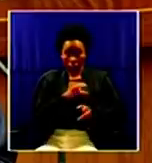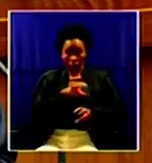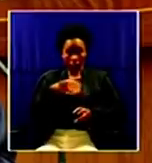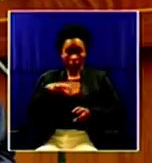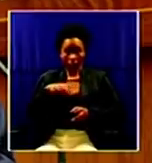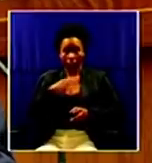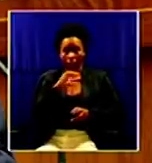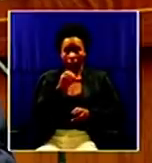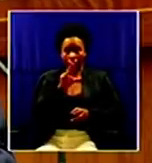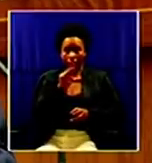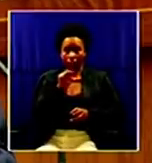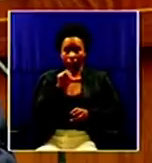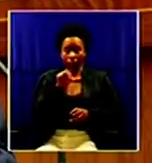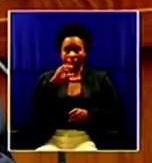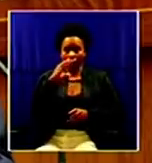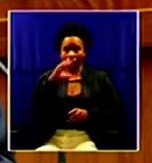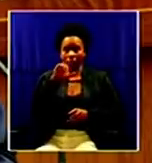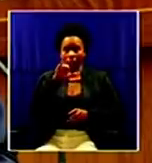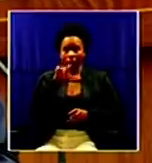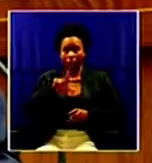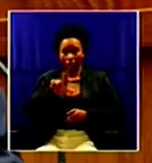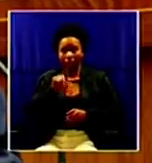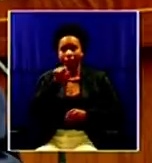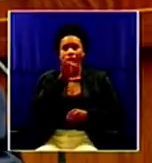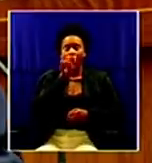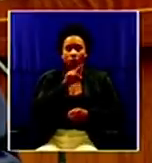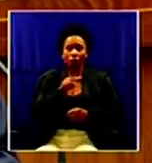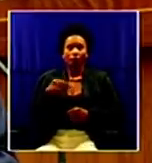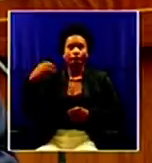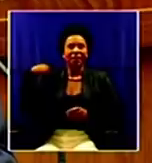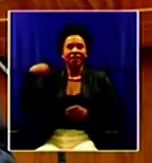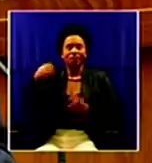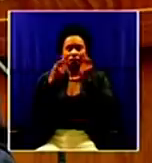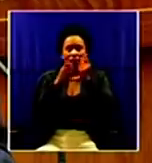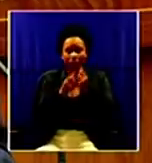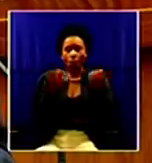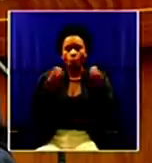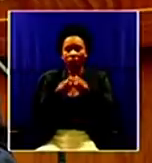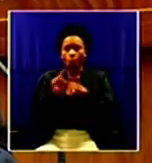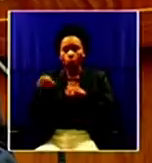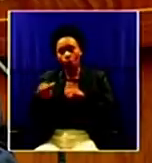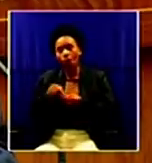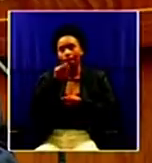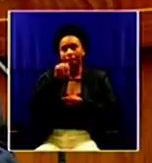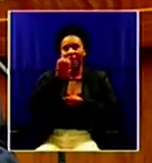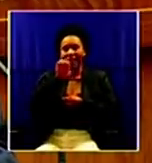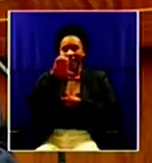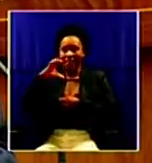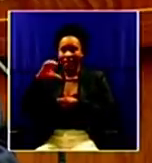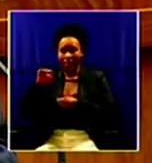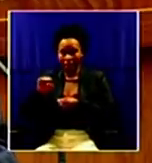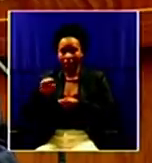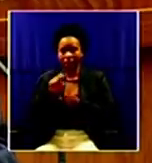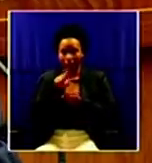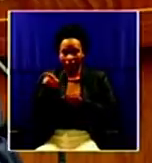Budget Council is Minister of Finance together with the MECs of Finance. I know there's one of them